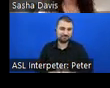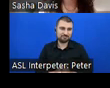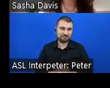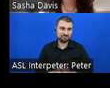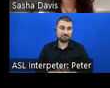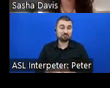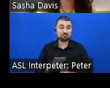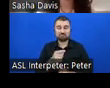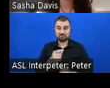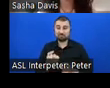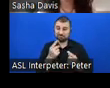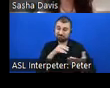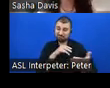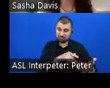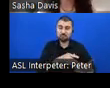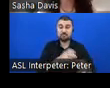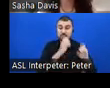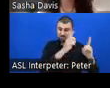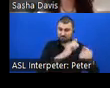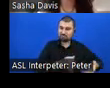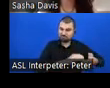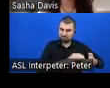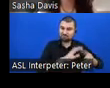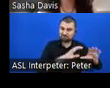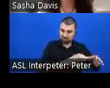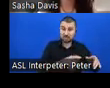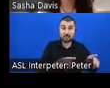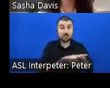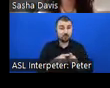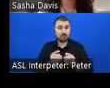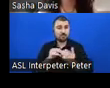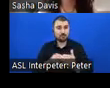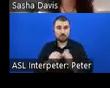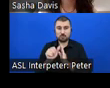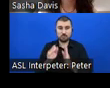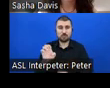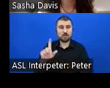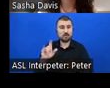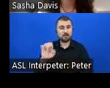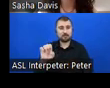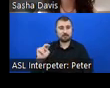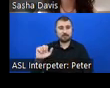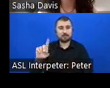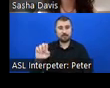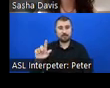In addition to studying at the Educational Alliance, Gross also studied with sculptors Ellie Nodelman at the Beaux Art Institute